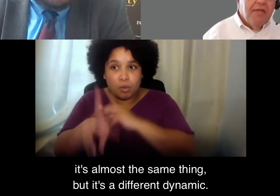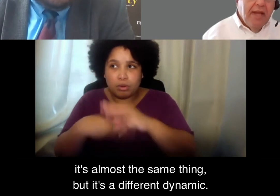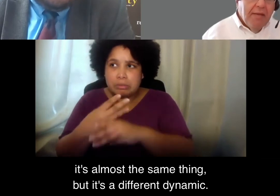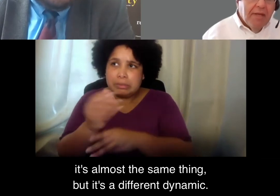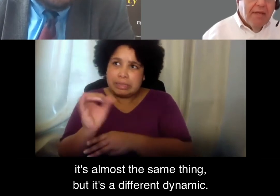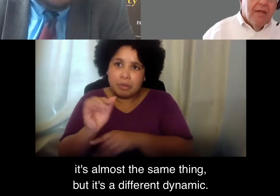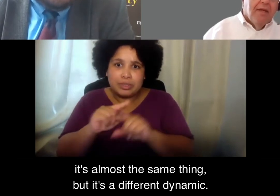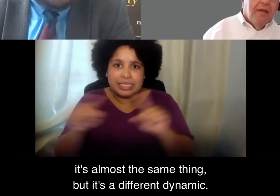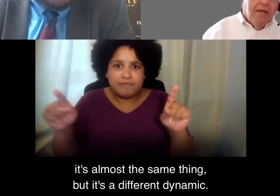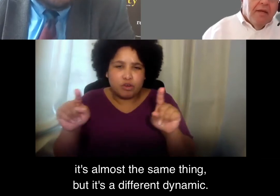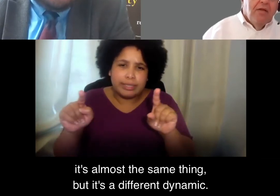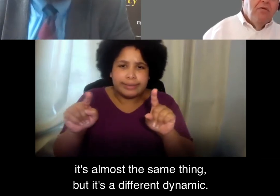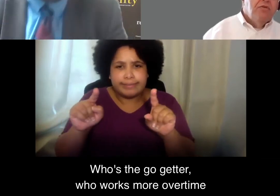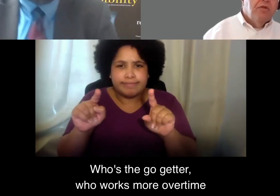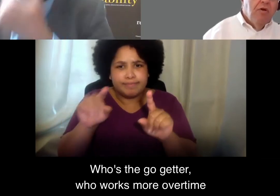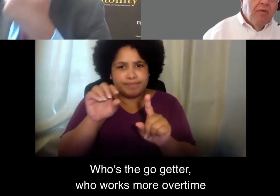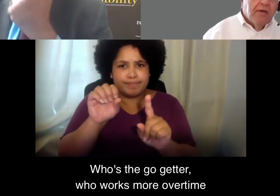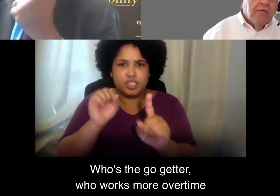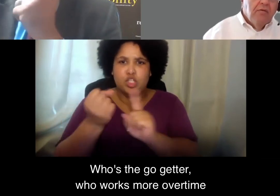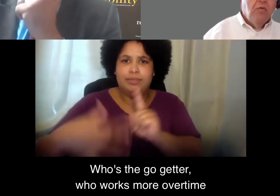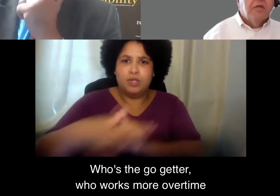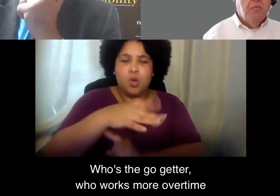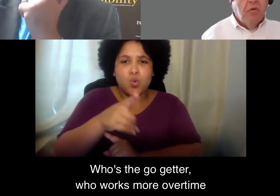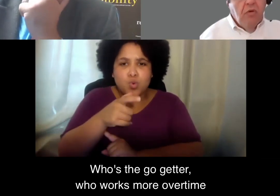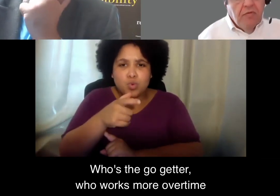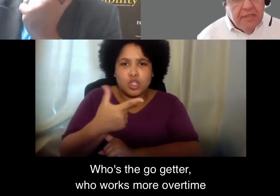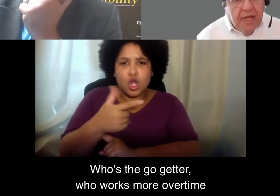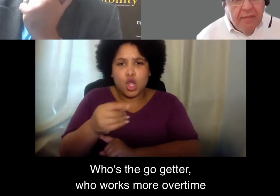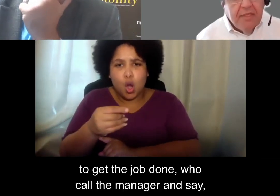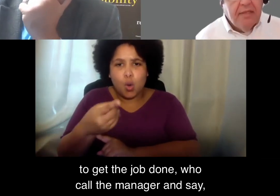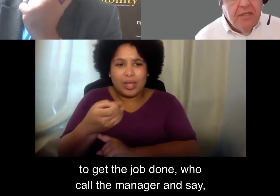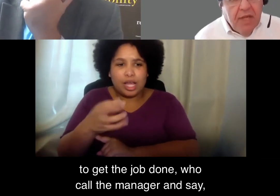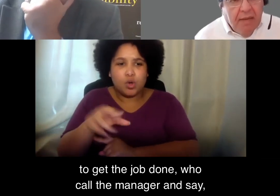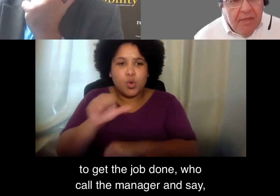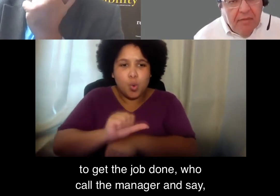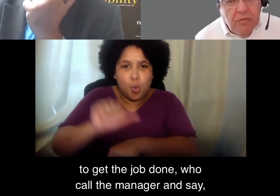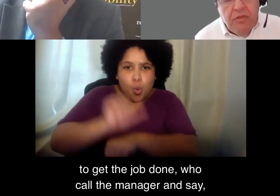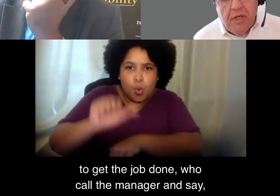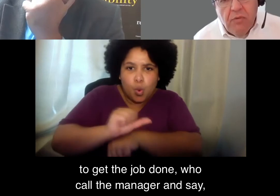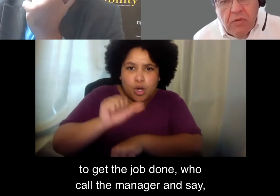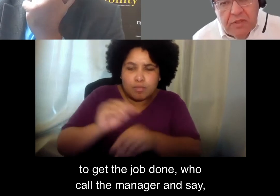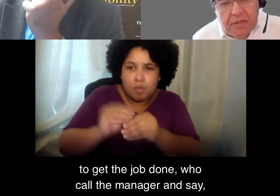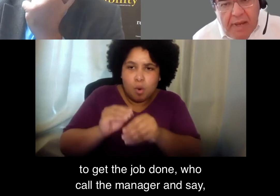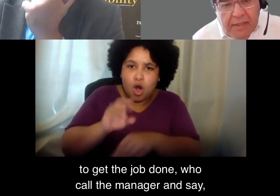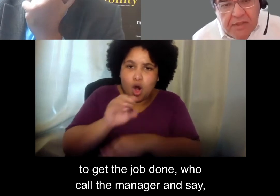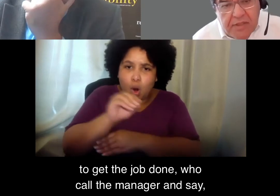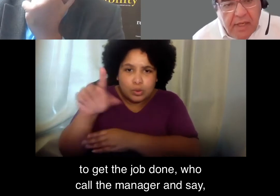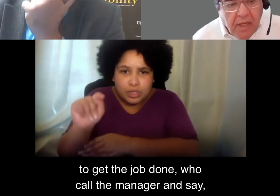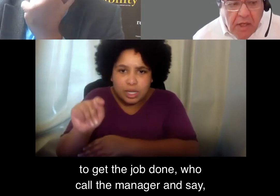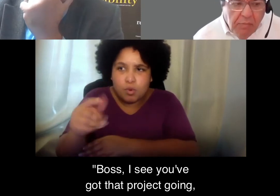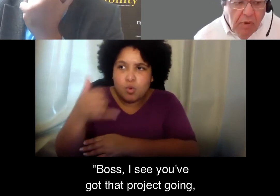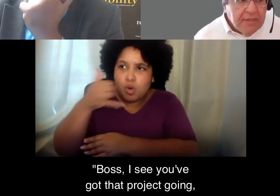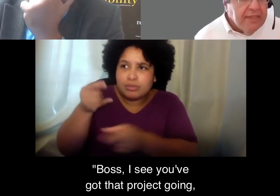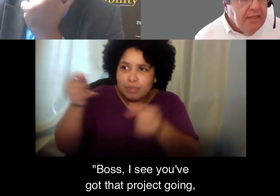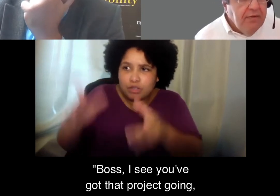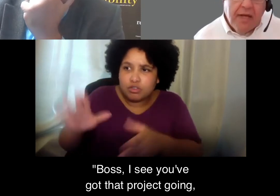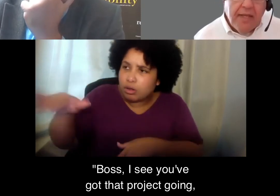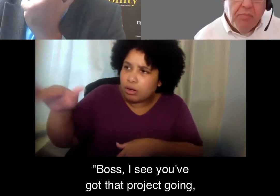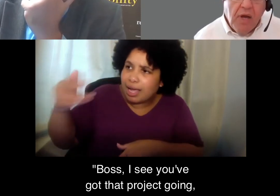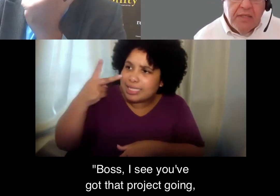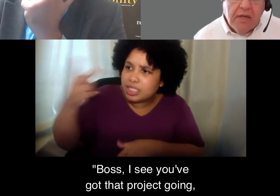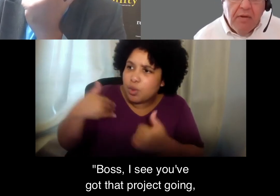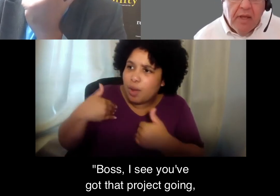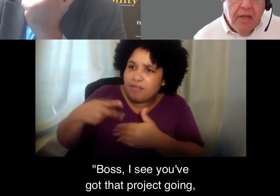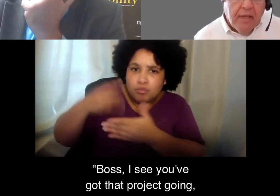different dynamic. You know, who's the go-getter? Who works more overtime to get the job done? Who calls the manager, say, boss, I see you've got